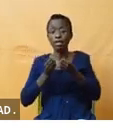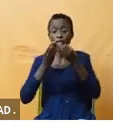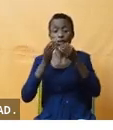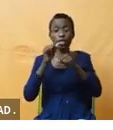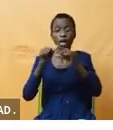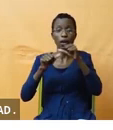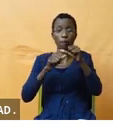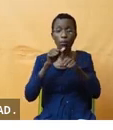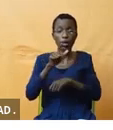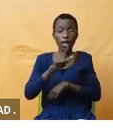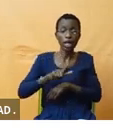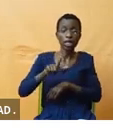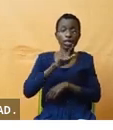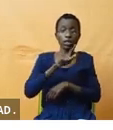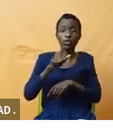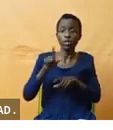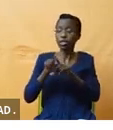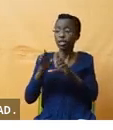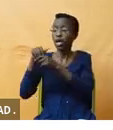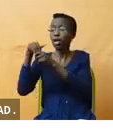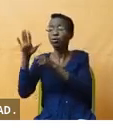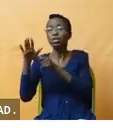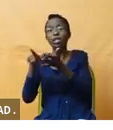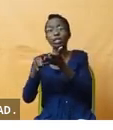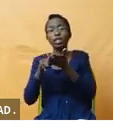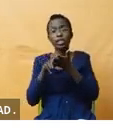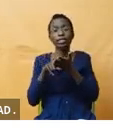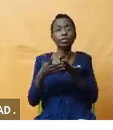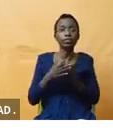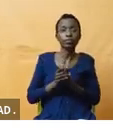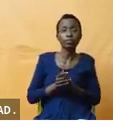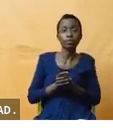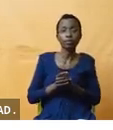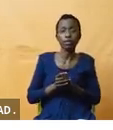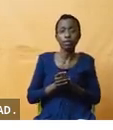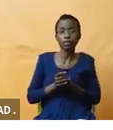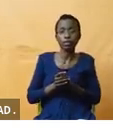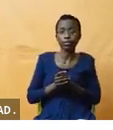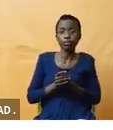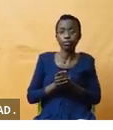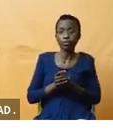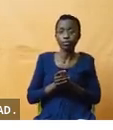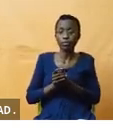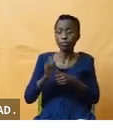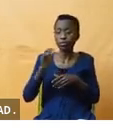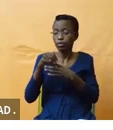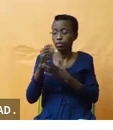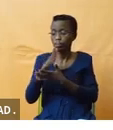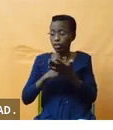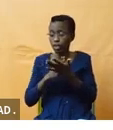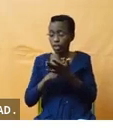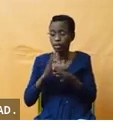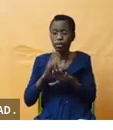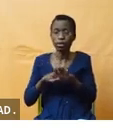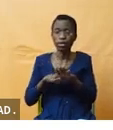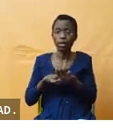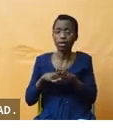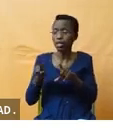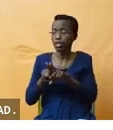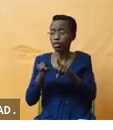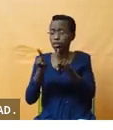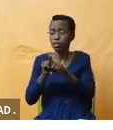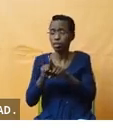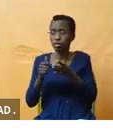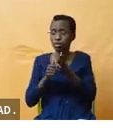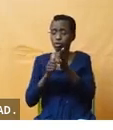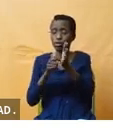and external debts, at a certain maybe period, quarterly basis in this case, then it shows that it's trying to